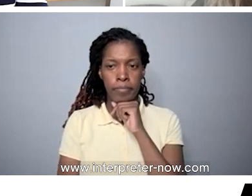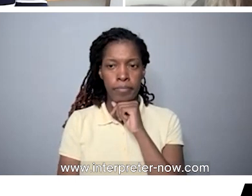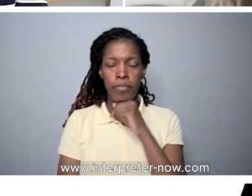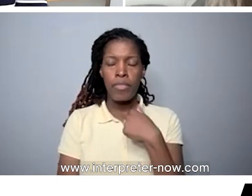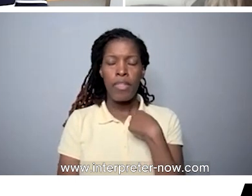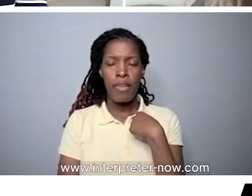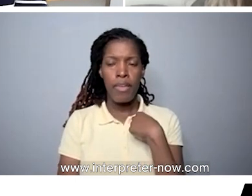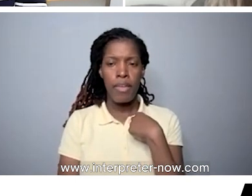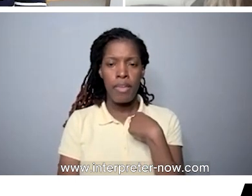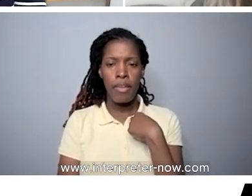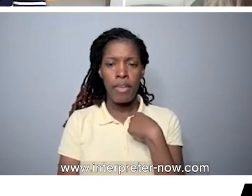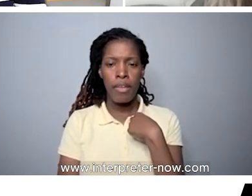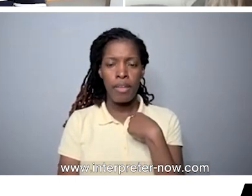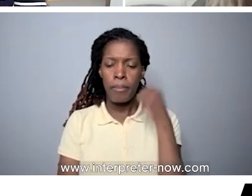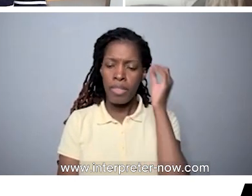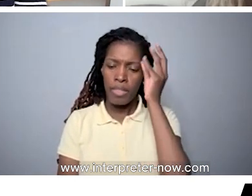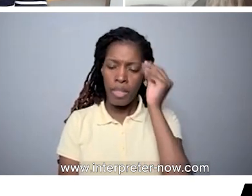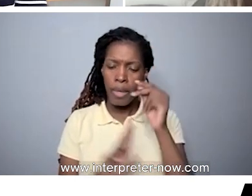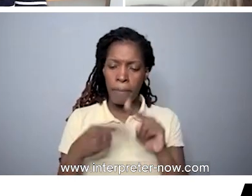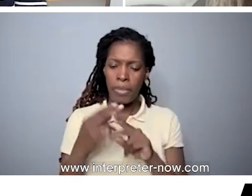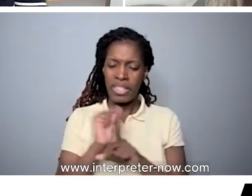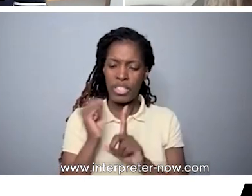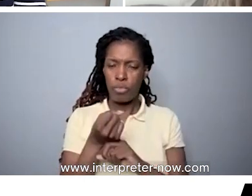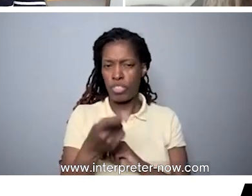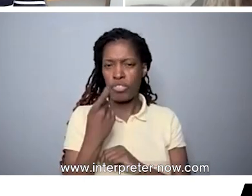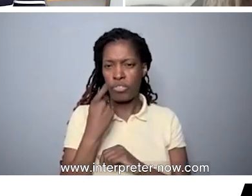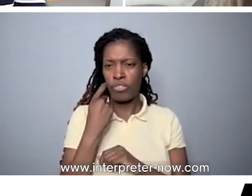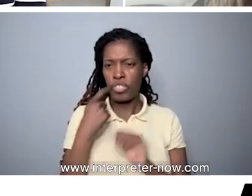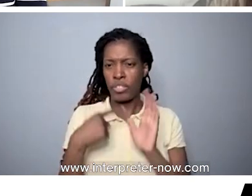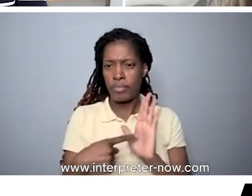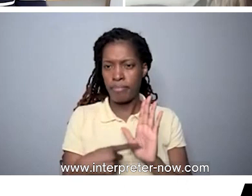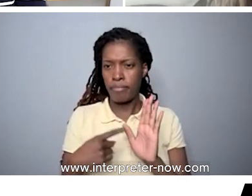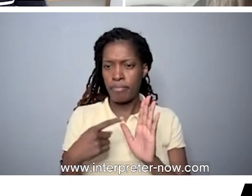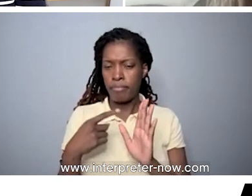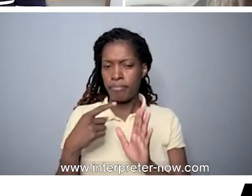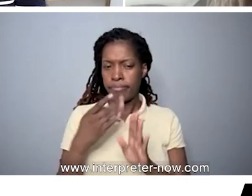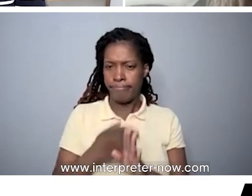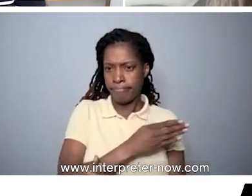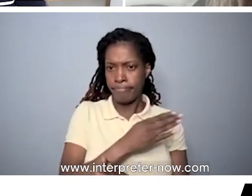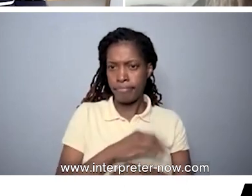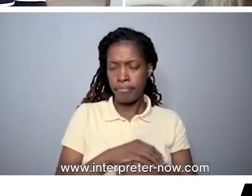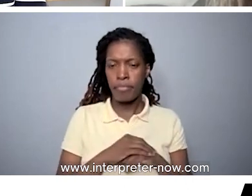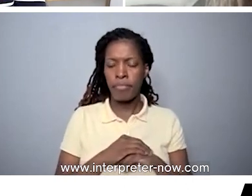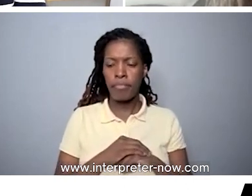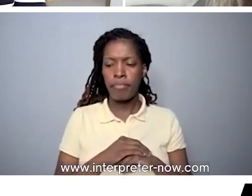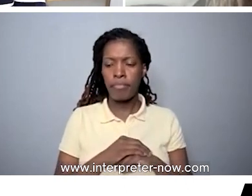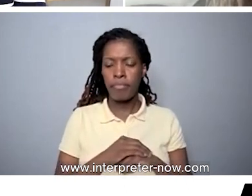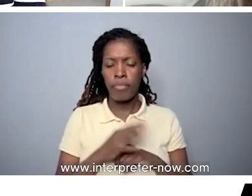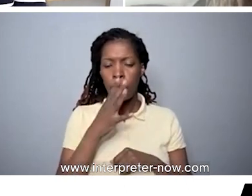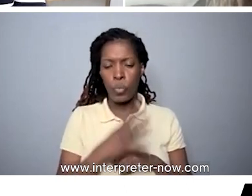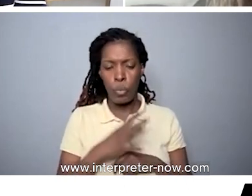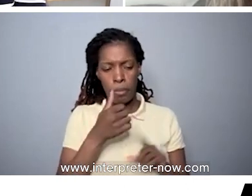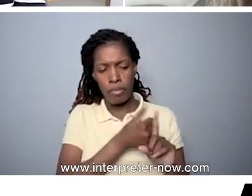the scenario, the example that you gave before this last one, where the woman was not